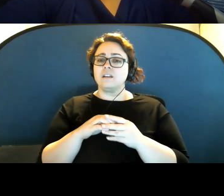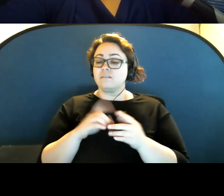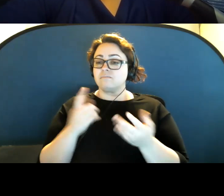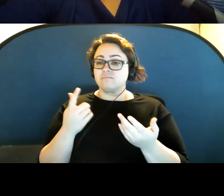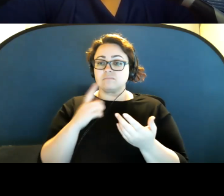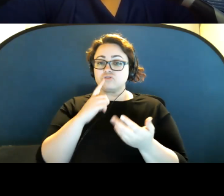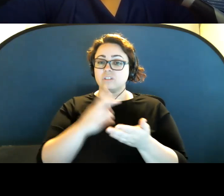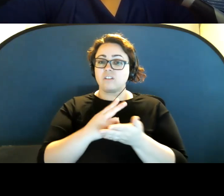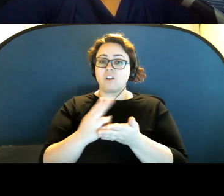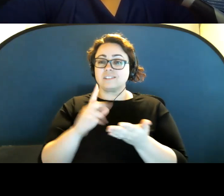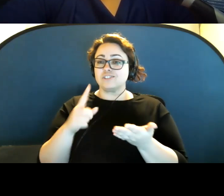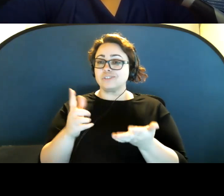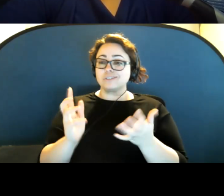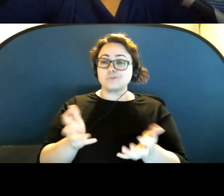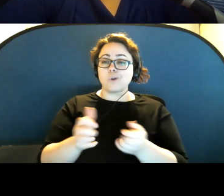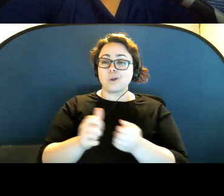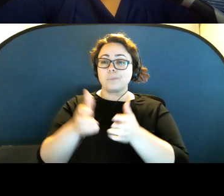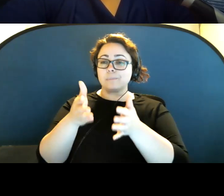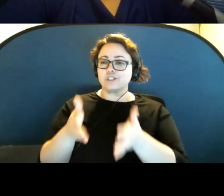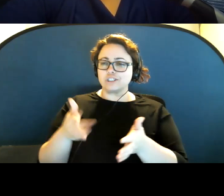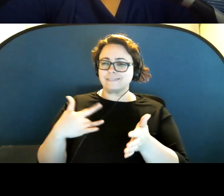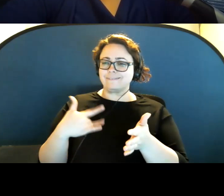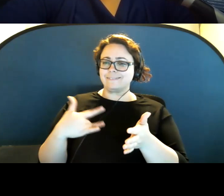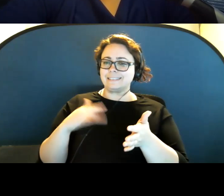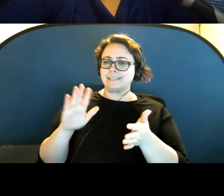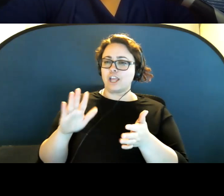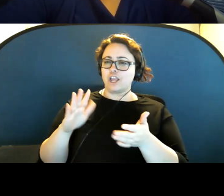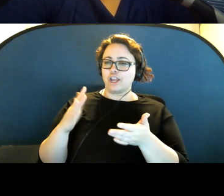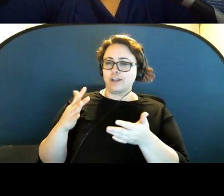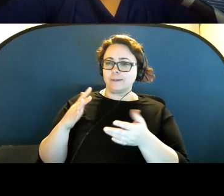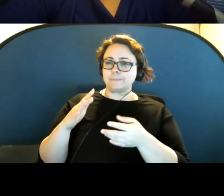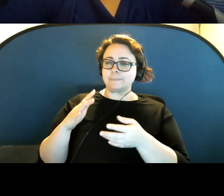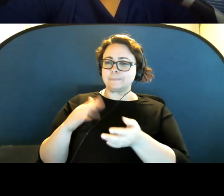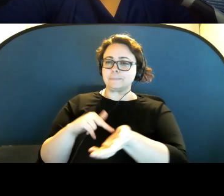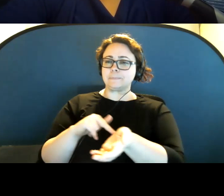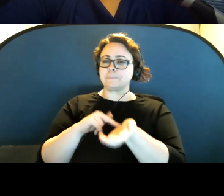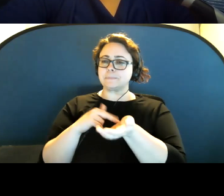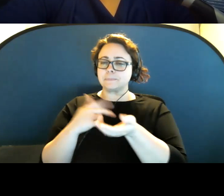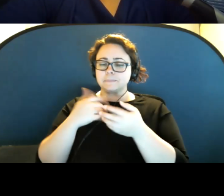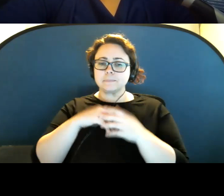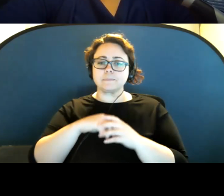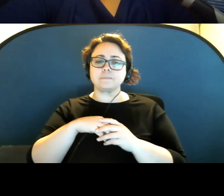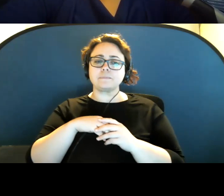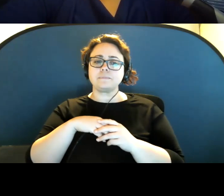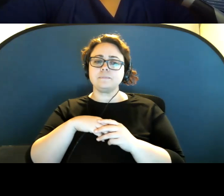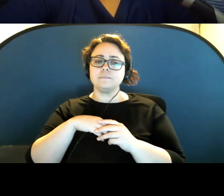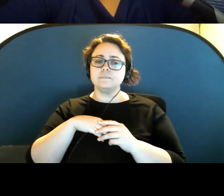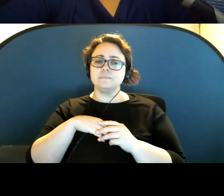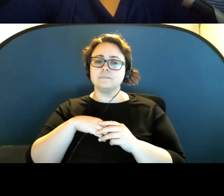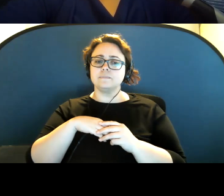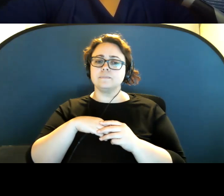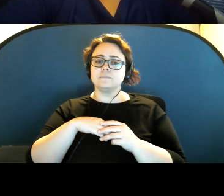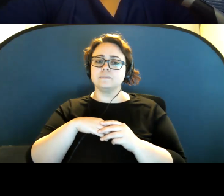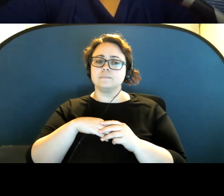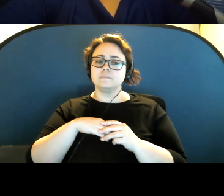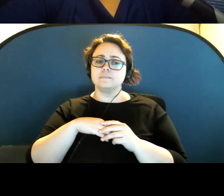that sense. And then, we talked about some of those issues before.